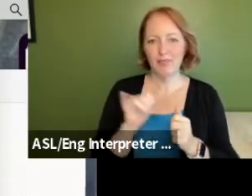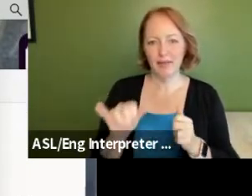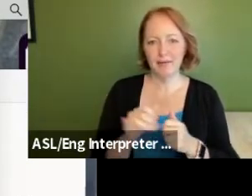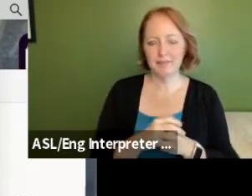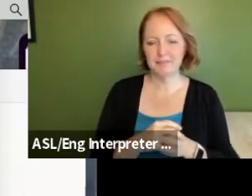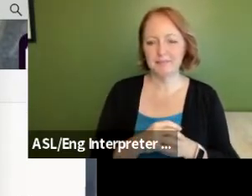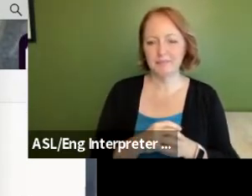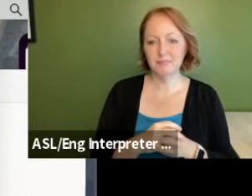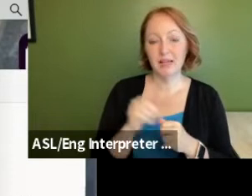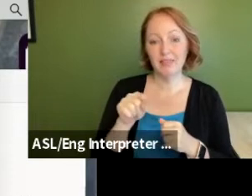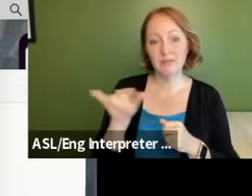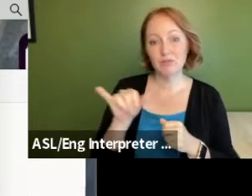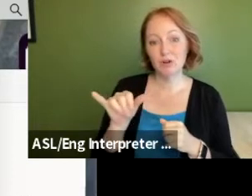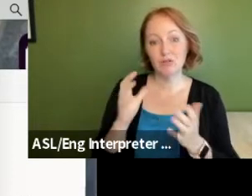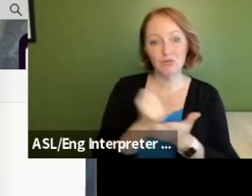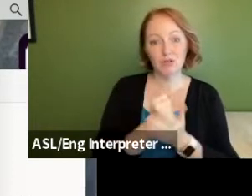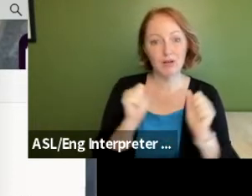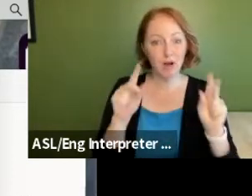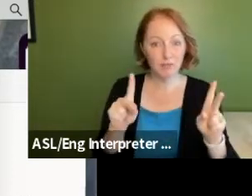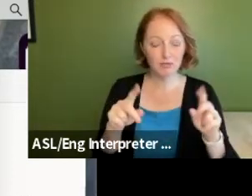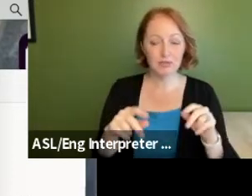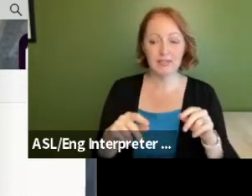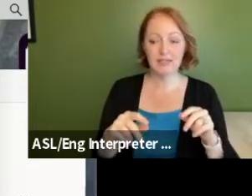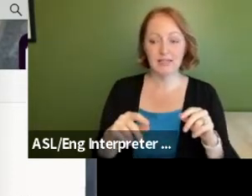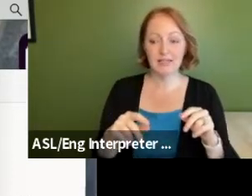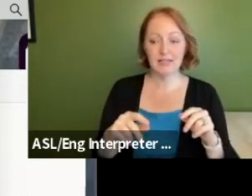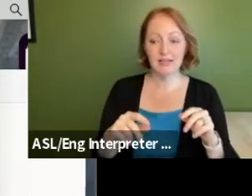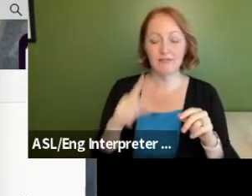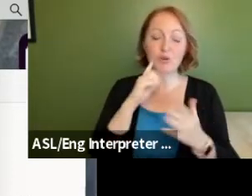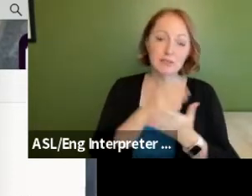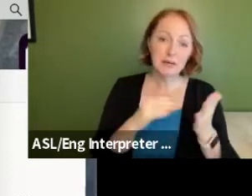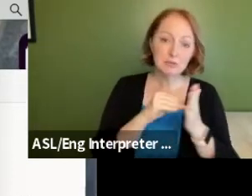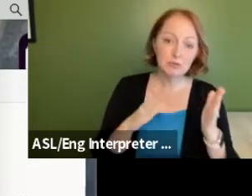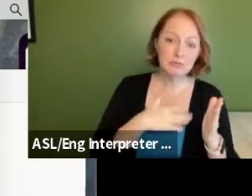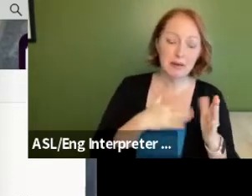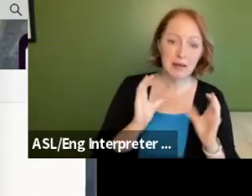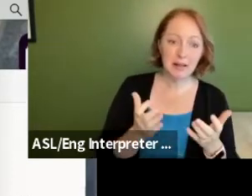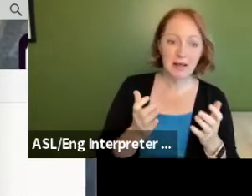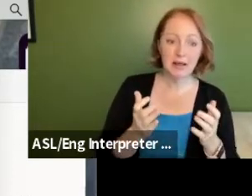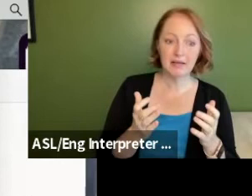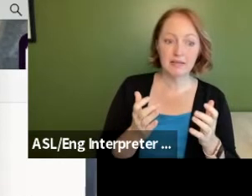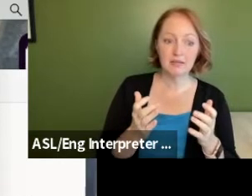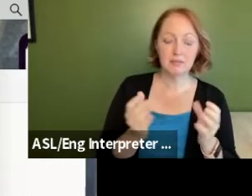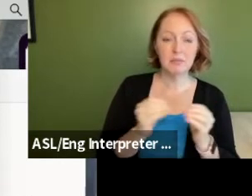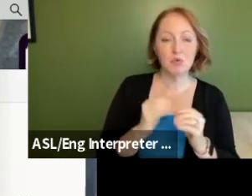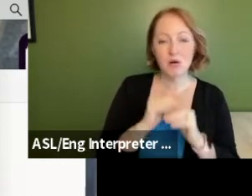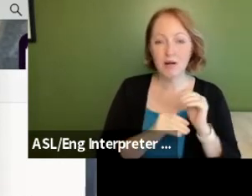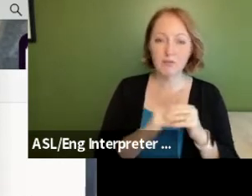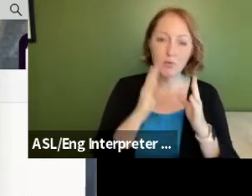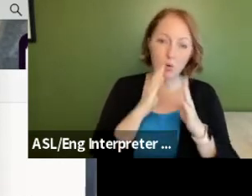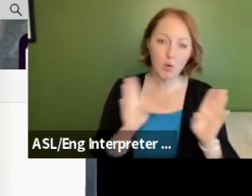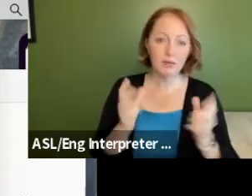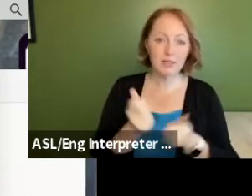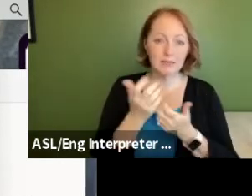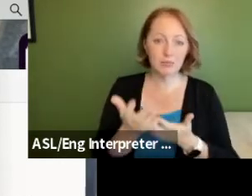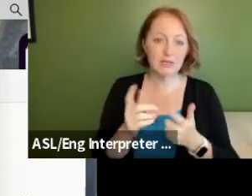This was also a great opportunity for, you know, some students in my class are they're being more comfortable openly expressing